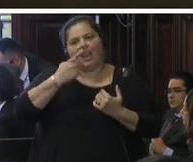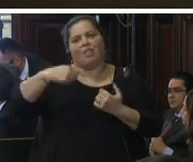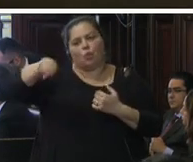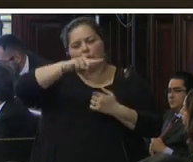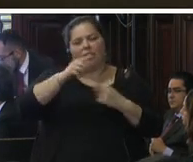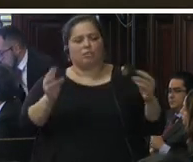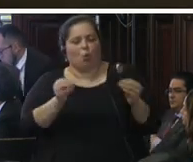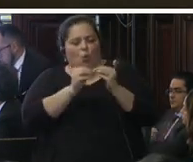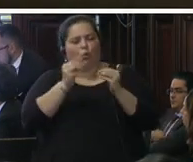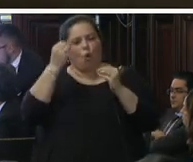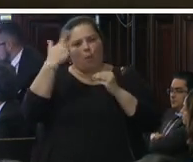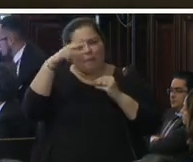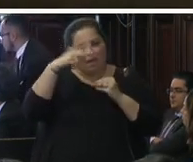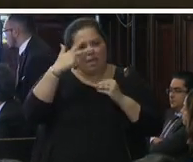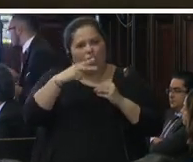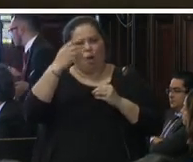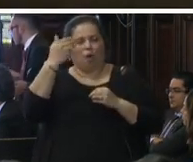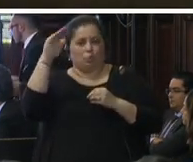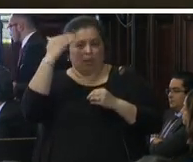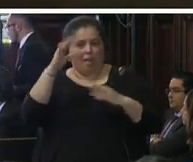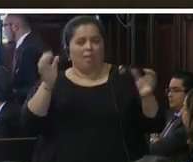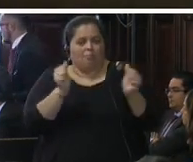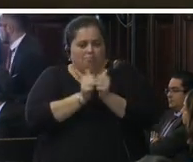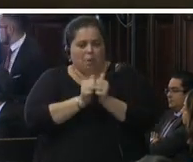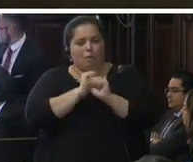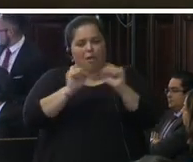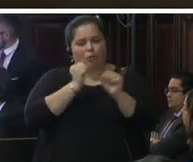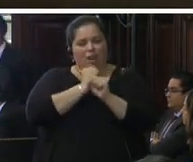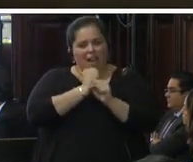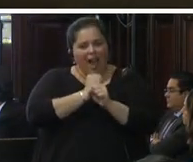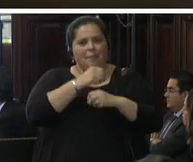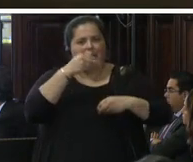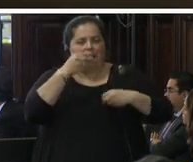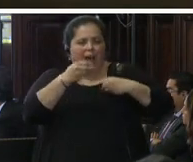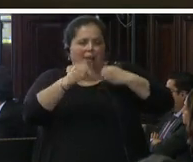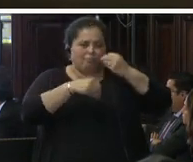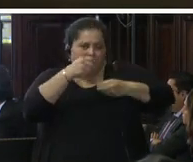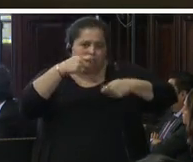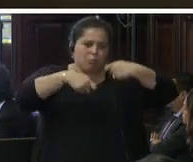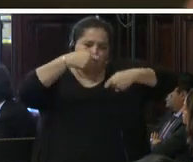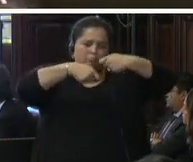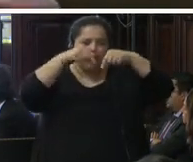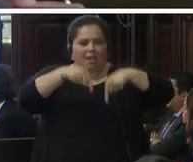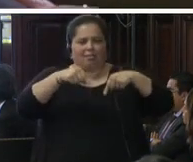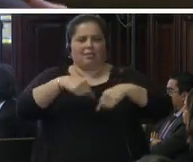with the authorities mexicanas in the sense of implement these recommendations Thank you Mr. President